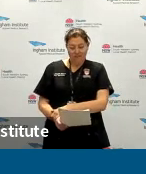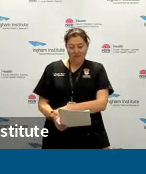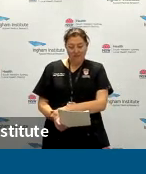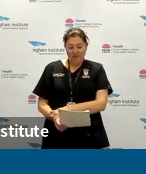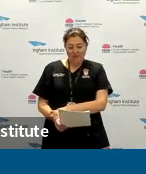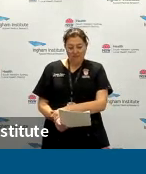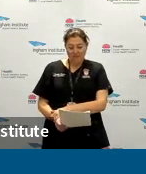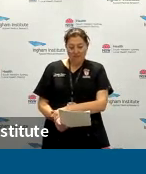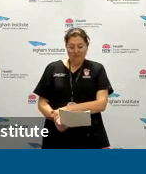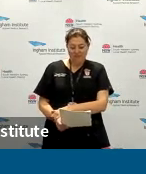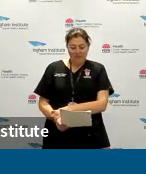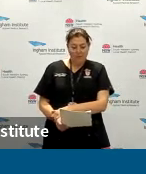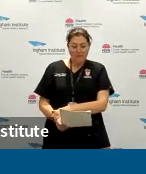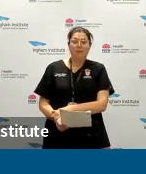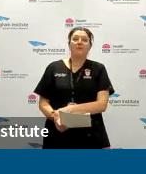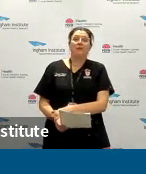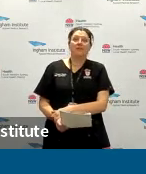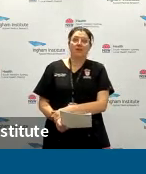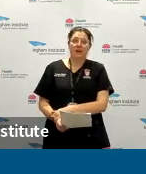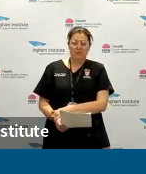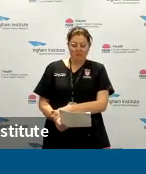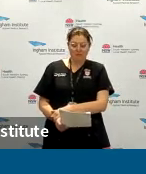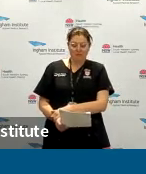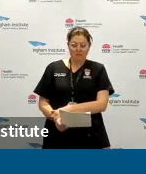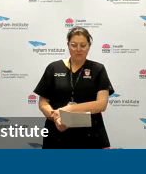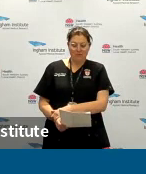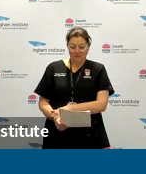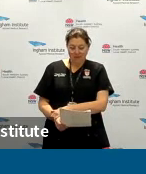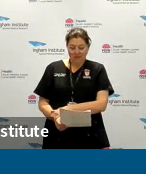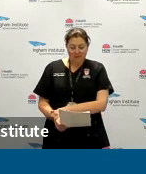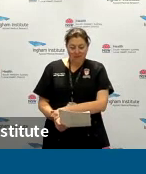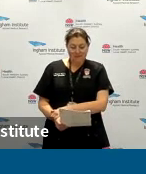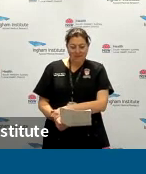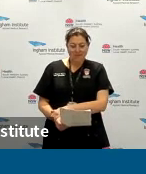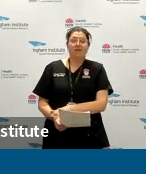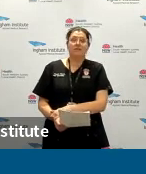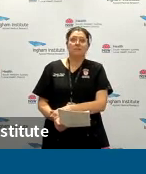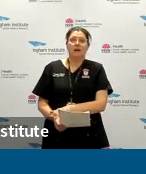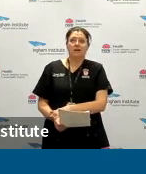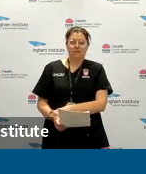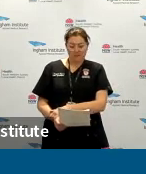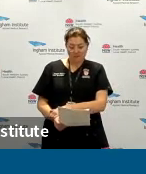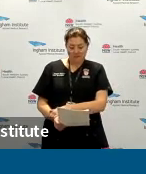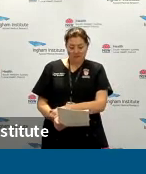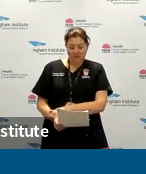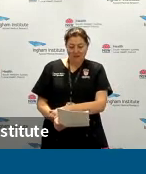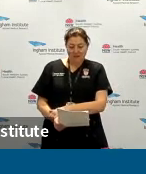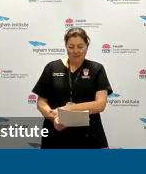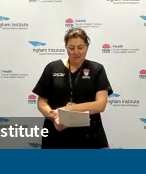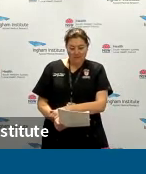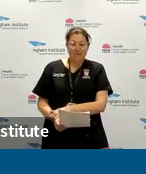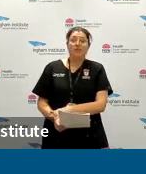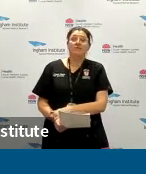traditional owners of the land that we are meeting on and remind people that we are on Aboriginal land. I'd like to acknowledge the elders past,